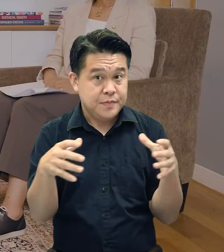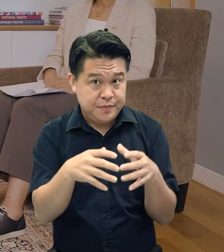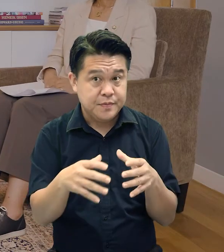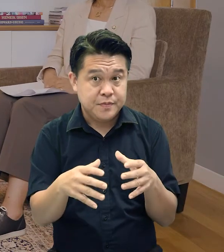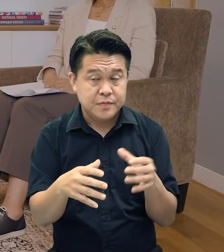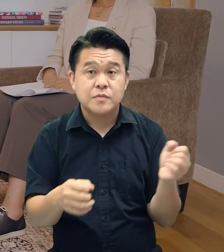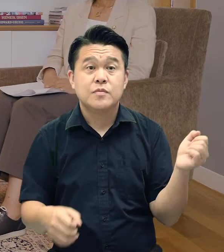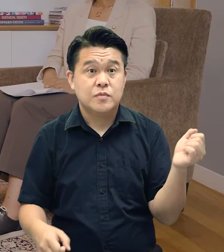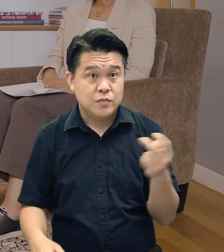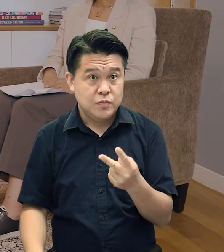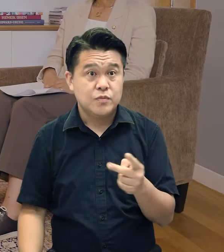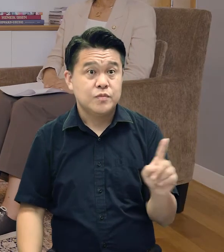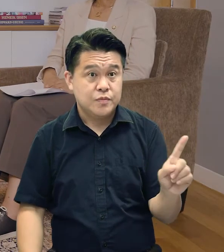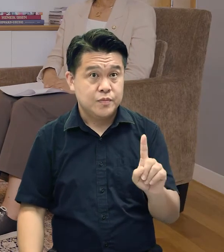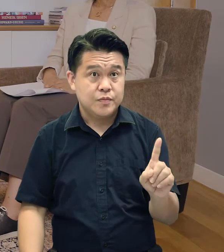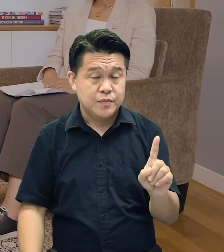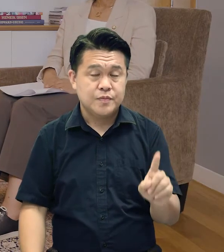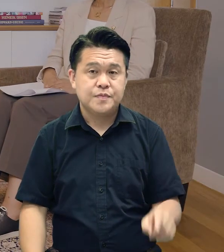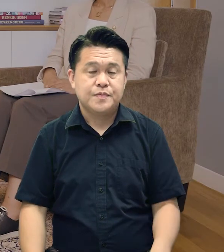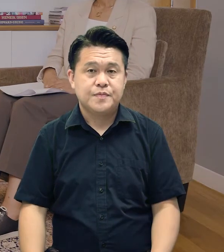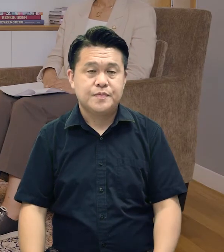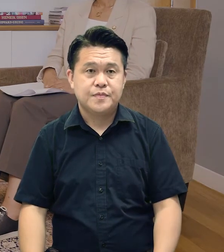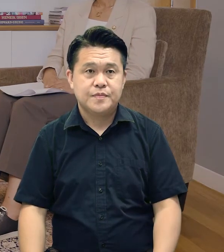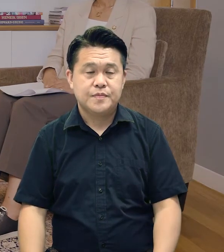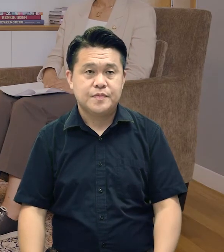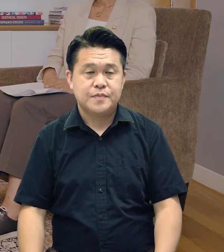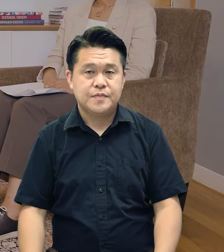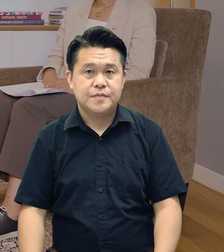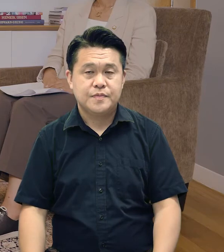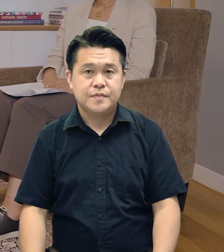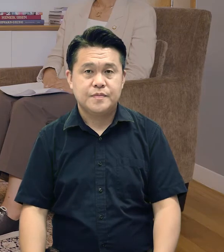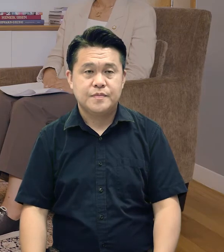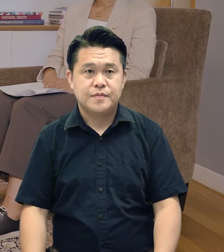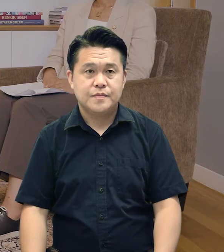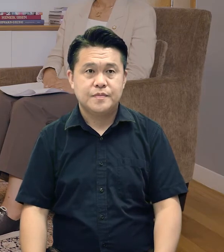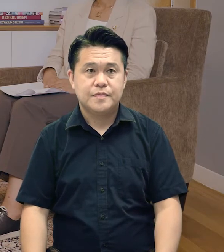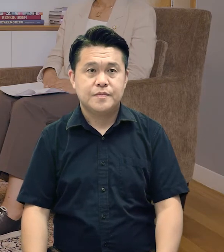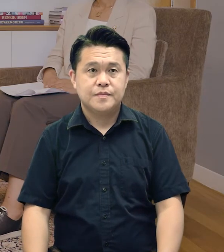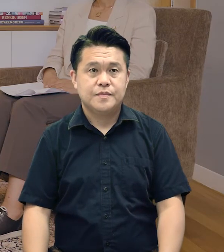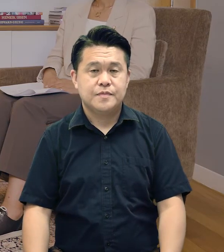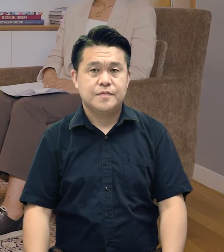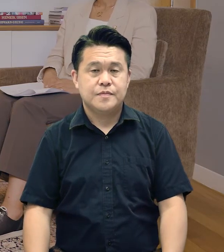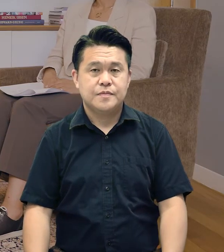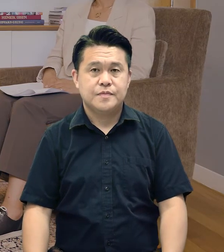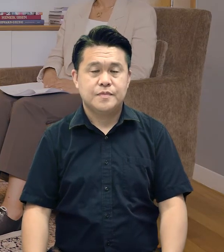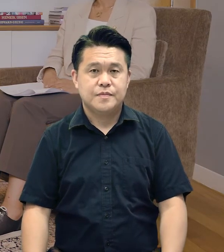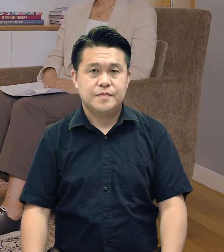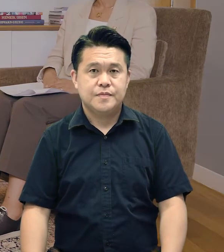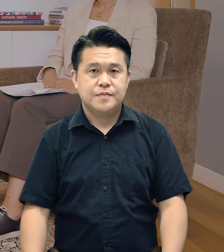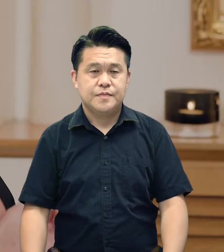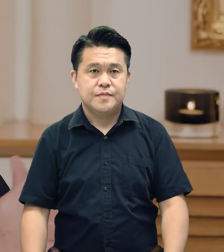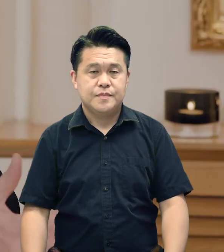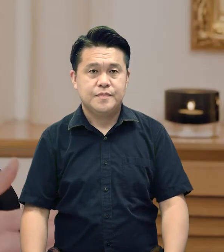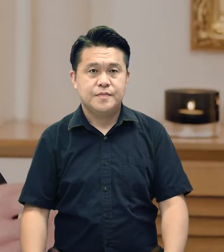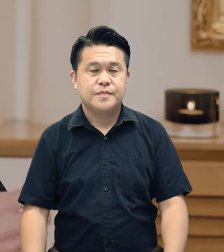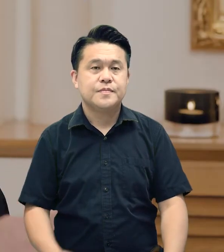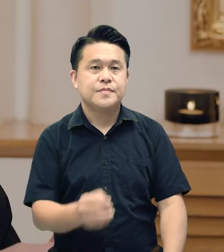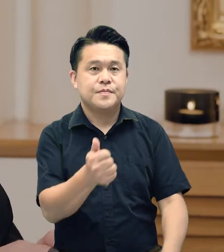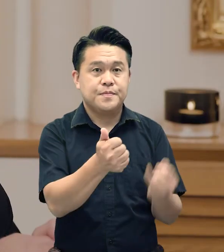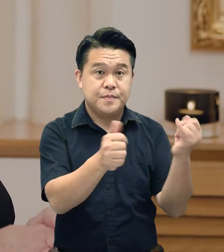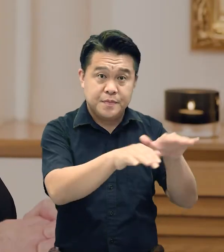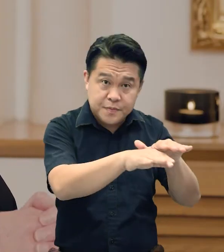on not only working for promotion of political ties or trade, but